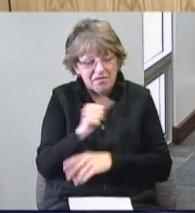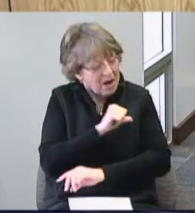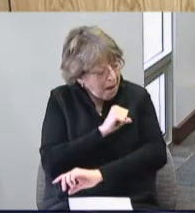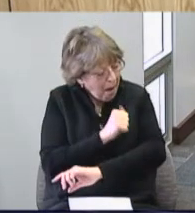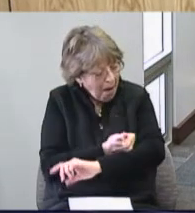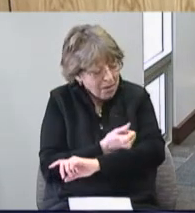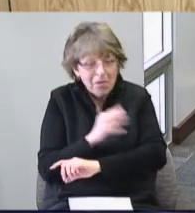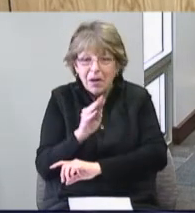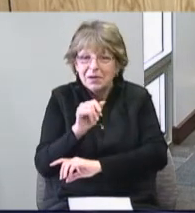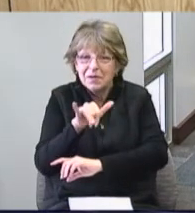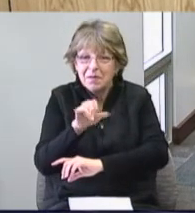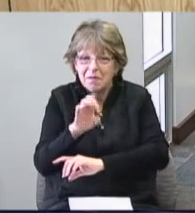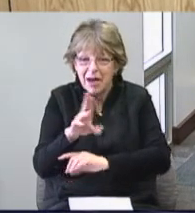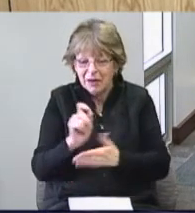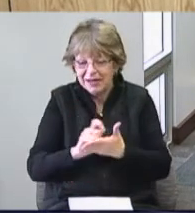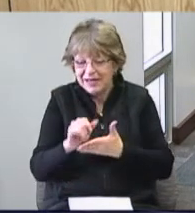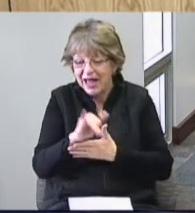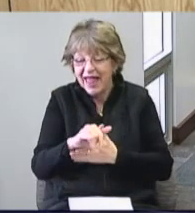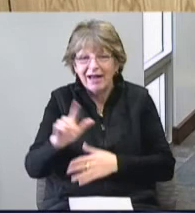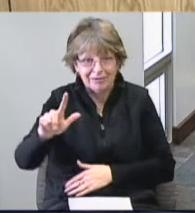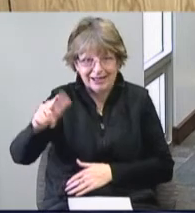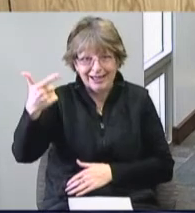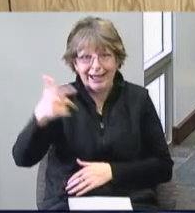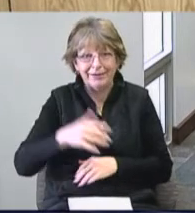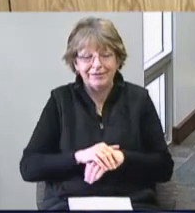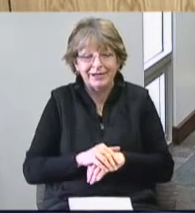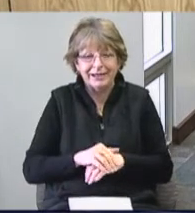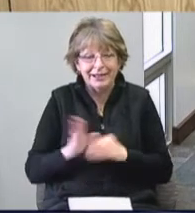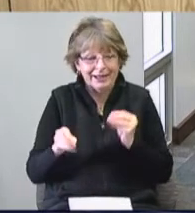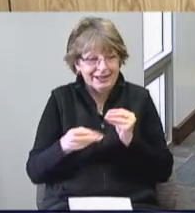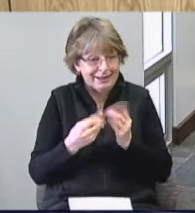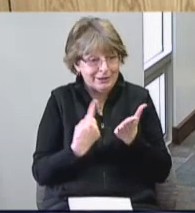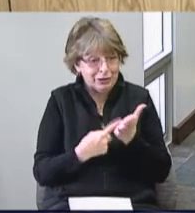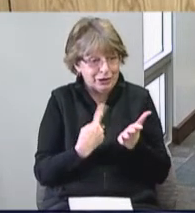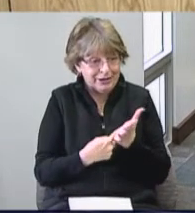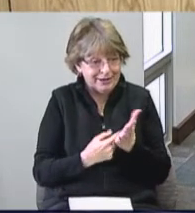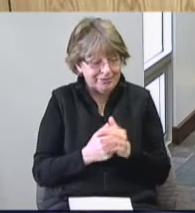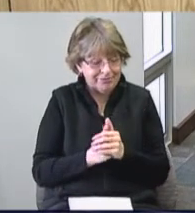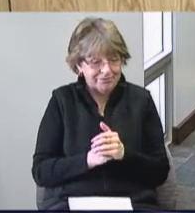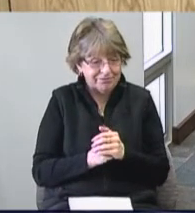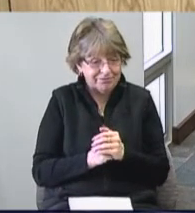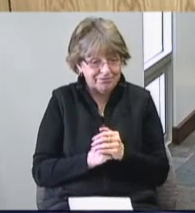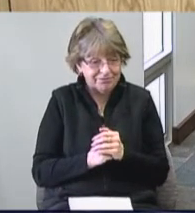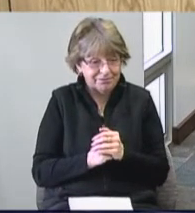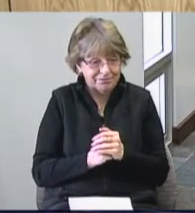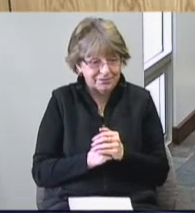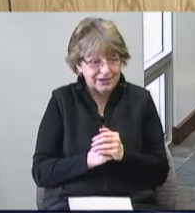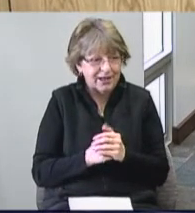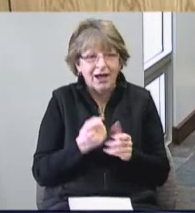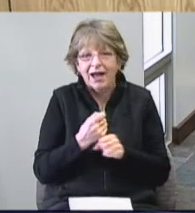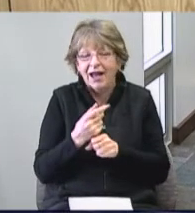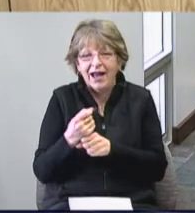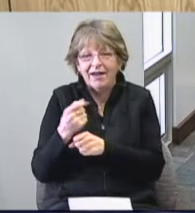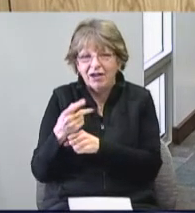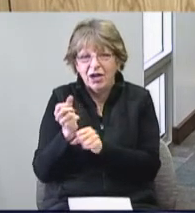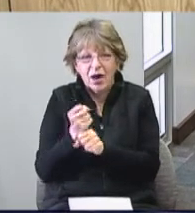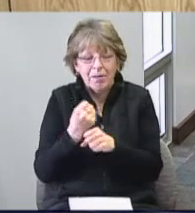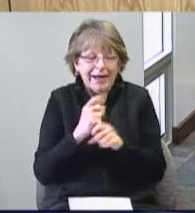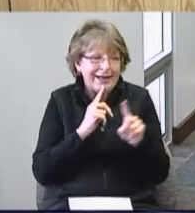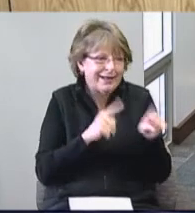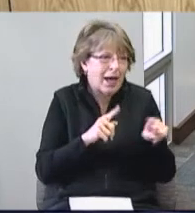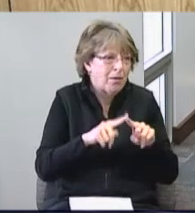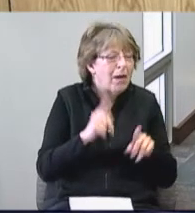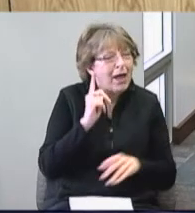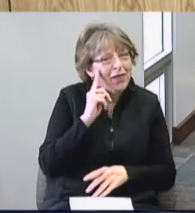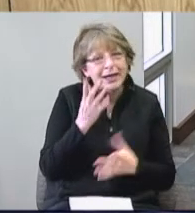sign. Second. Any further discussion? Oh, Please. every year I pretty much make this comment, but I think